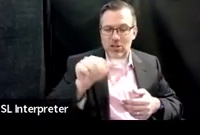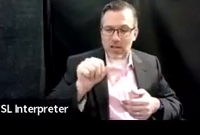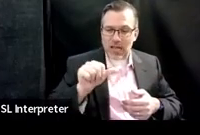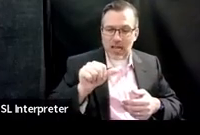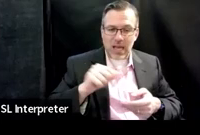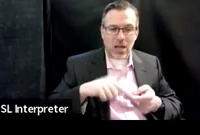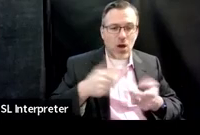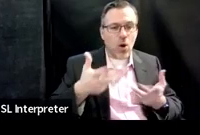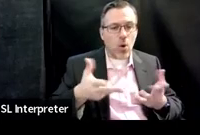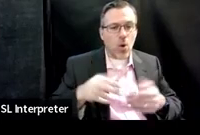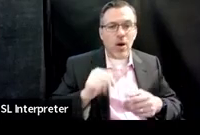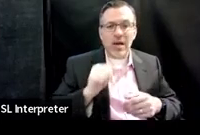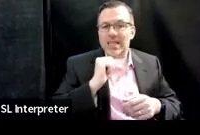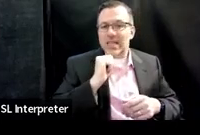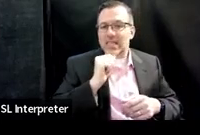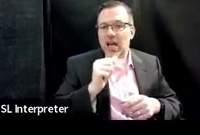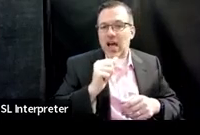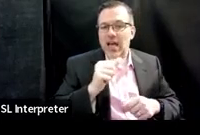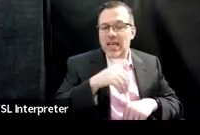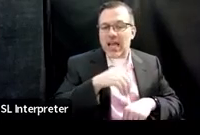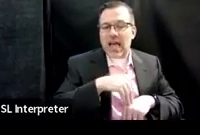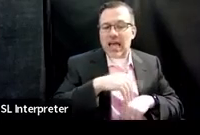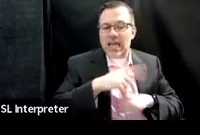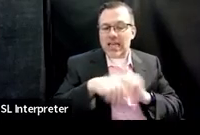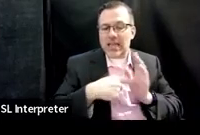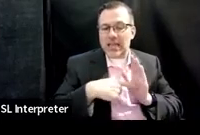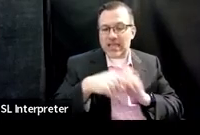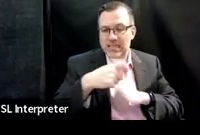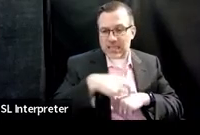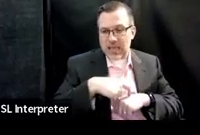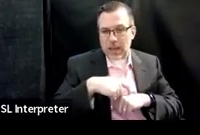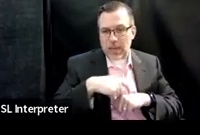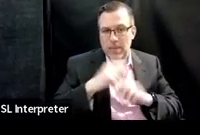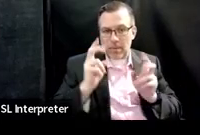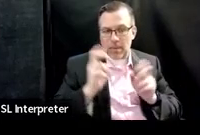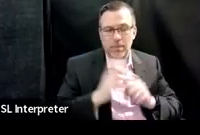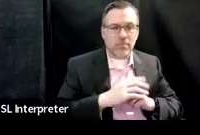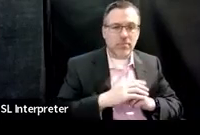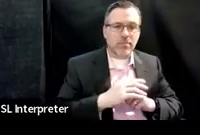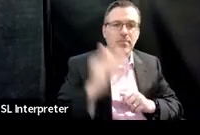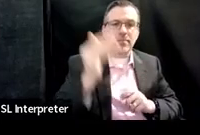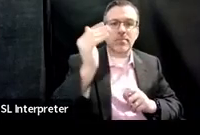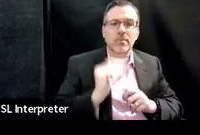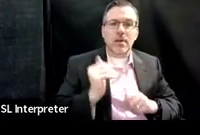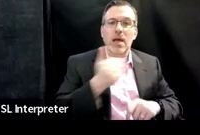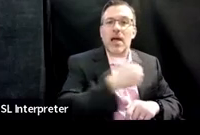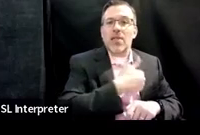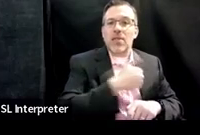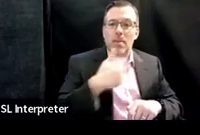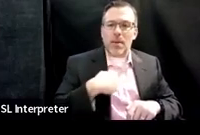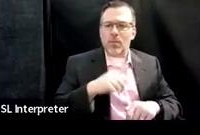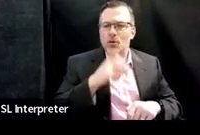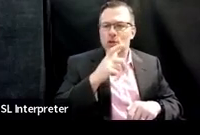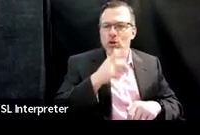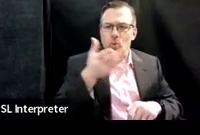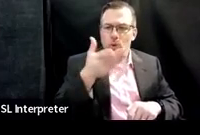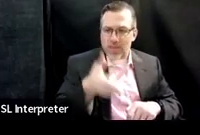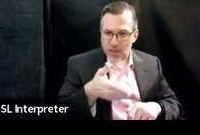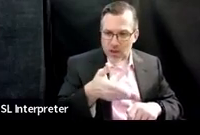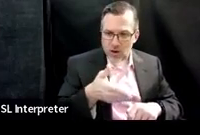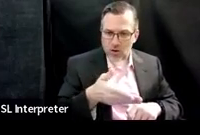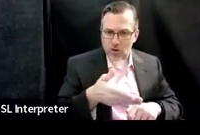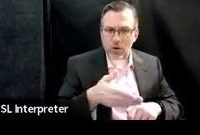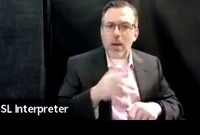And on the members attended section, make sure to record all of the people